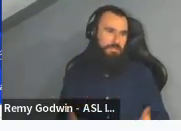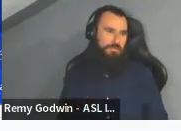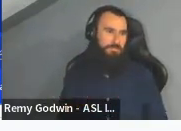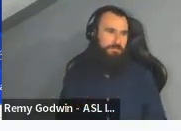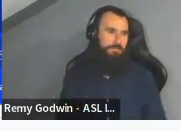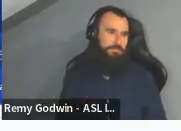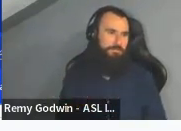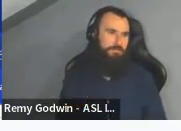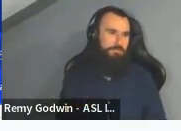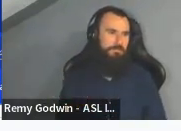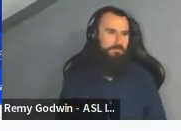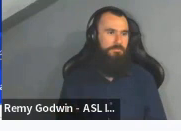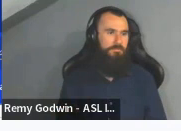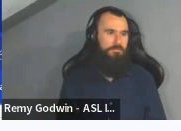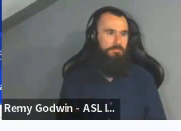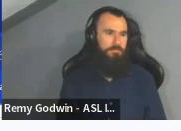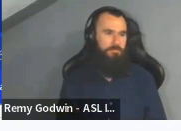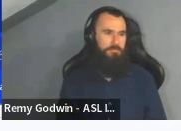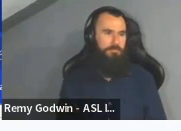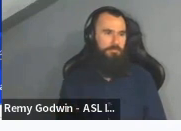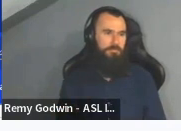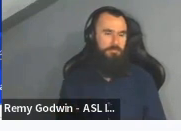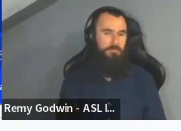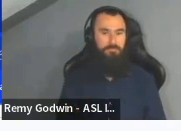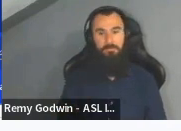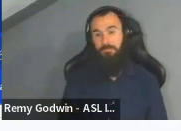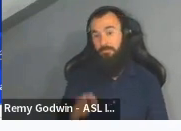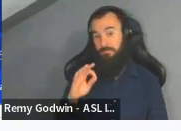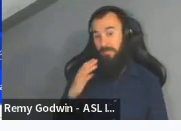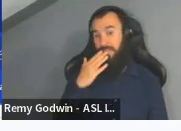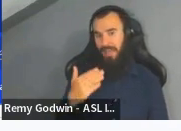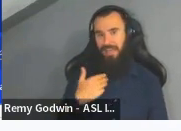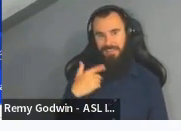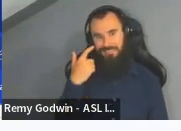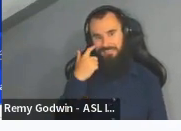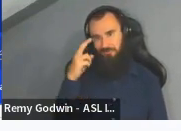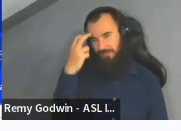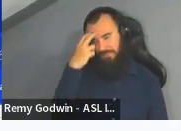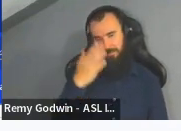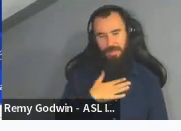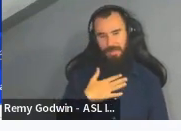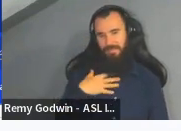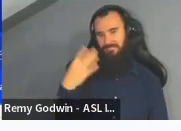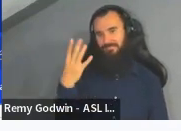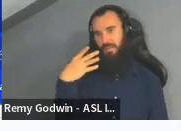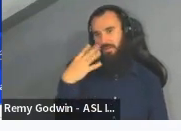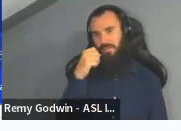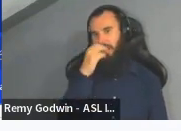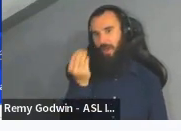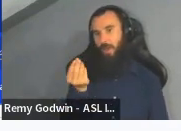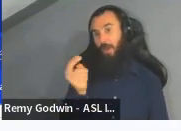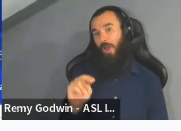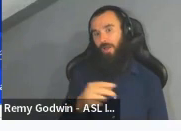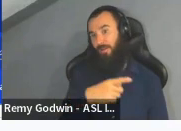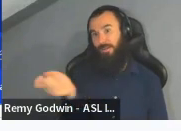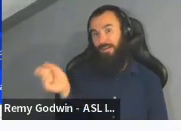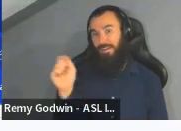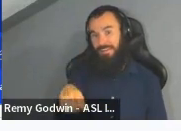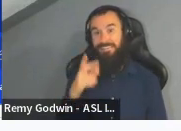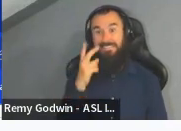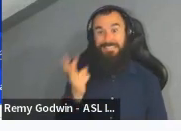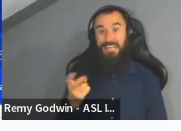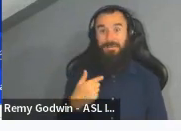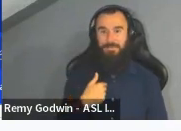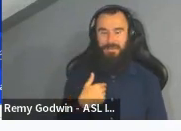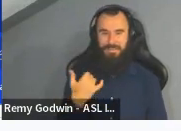Okay, thanks. Let me unmute that, and I just realized my video wasn't on. I'm gonna put that on so you guys can see me. Okay.